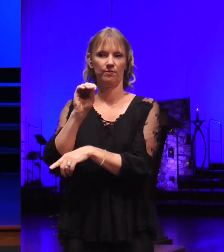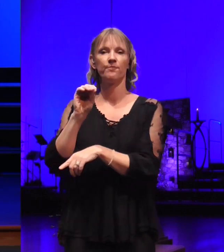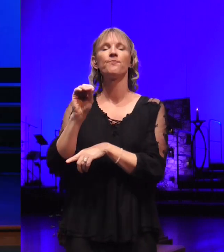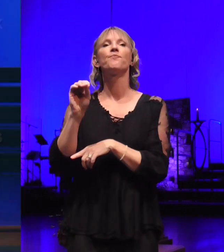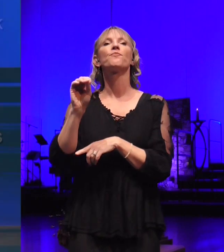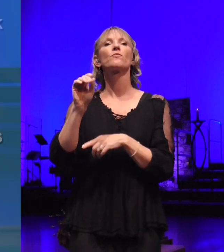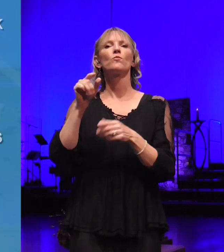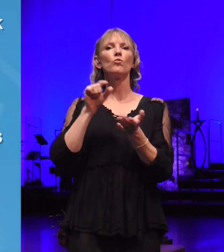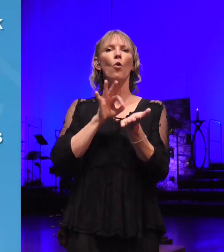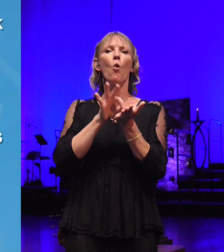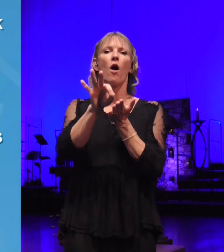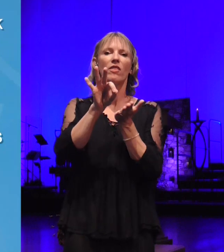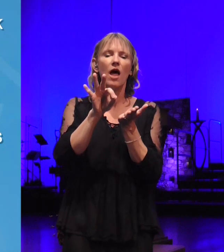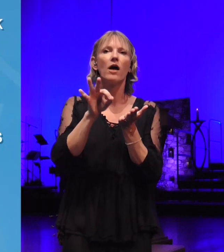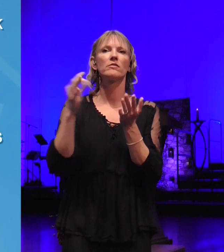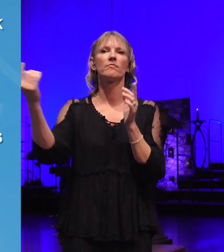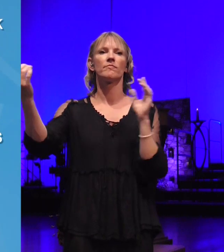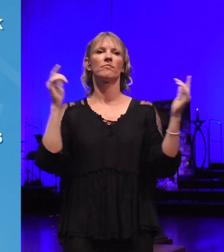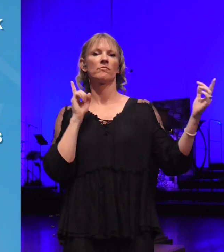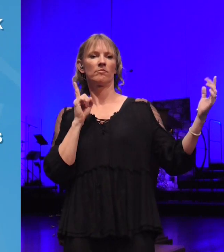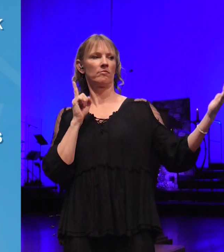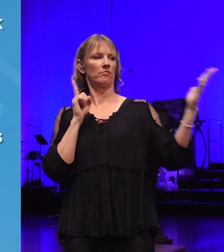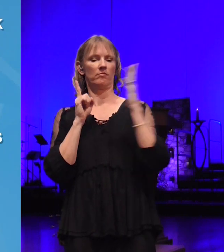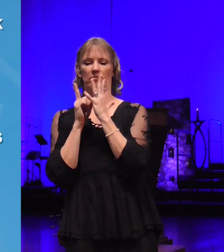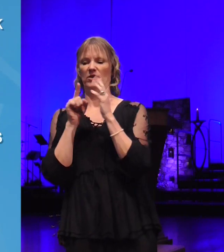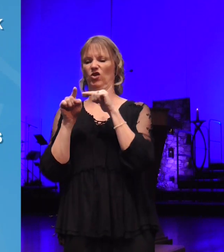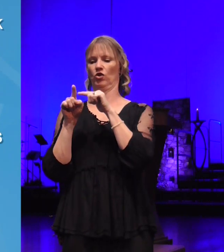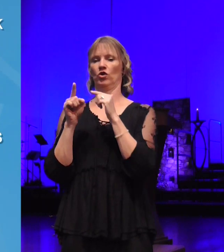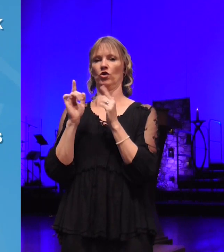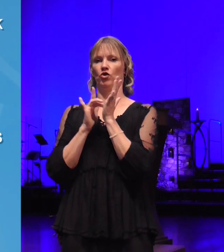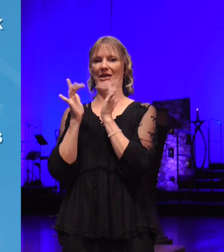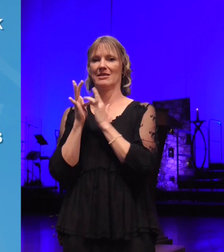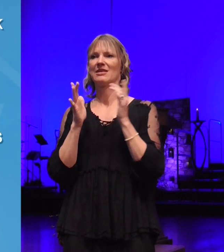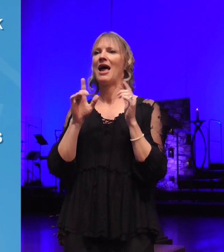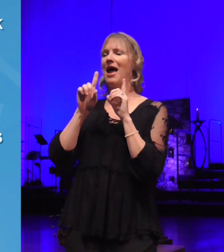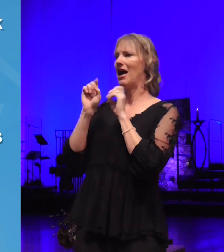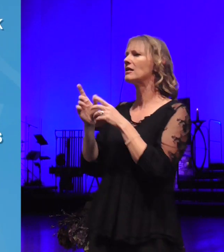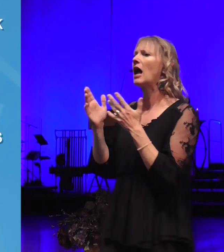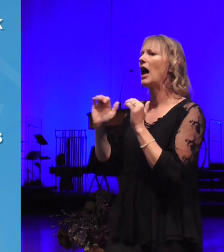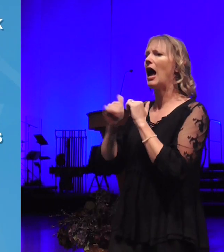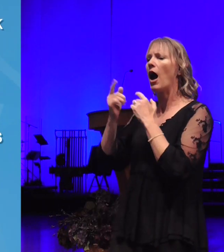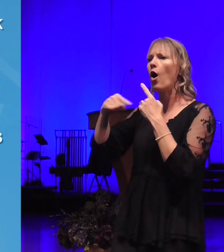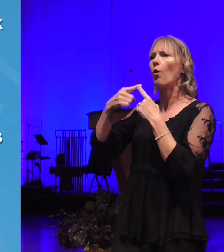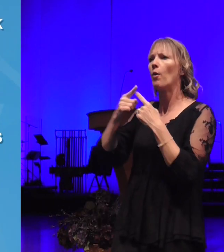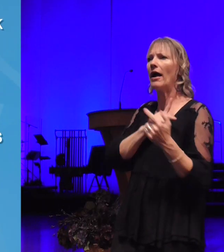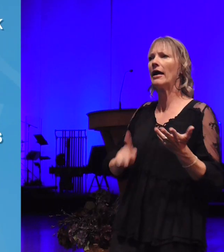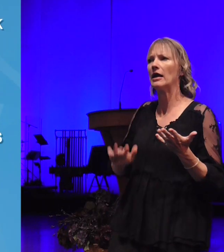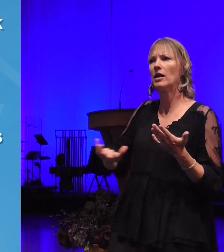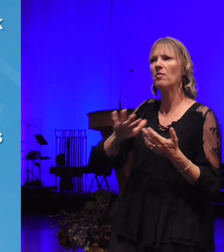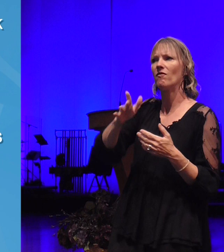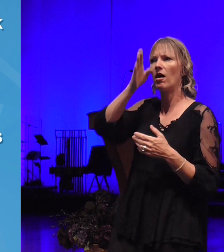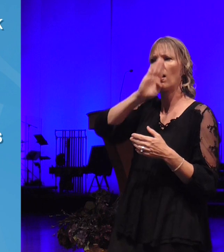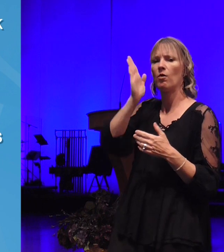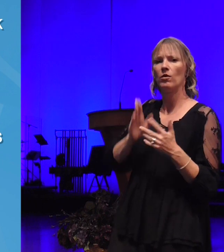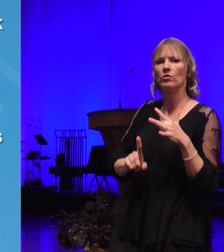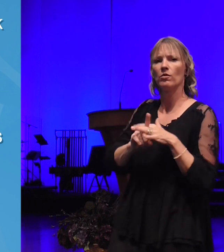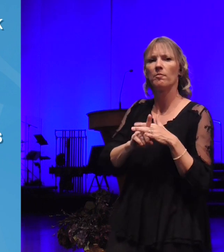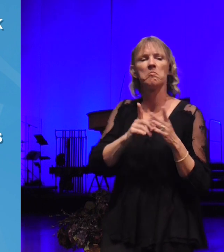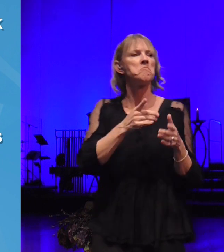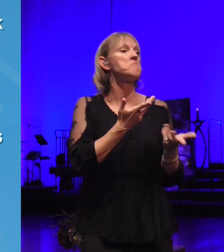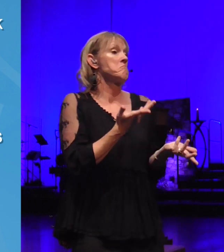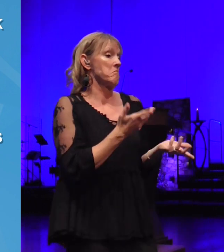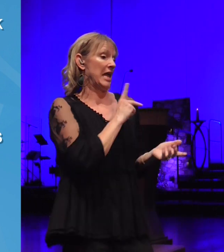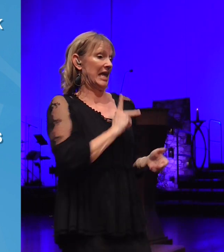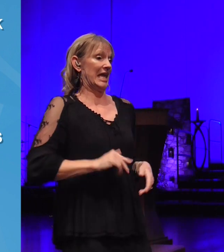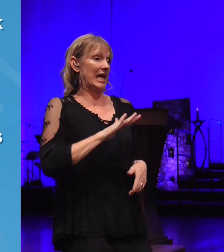"And the Orthodox came to Jesus and began to ask how and when the kingdom of God would come. He answered them, 'The kingdom of God